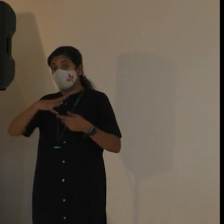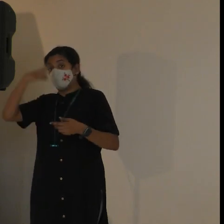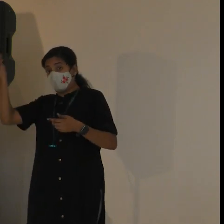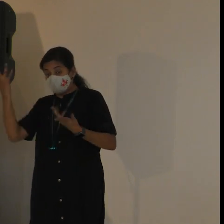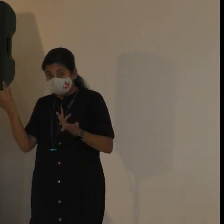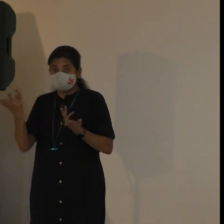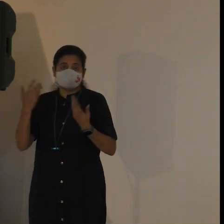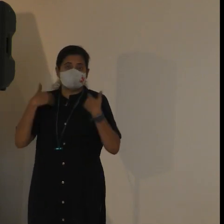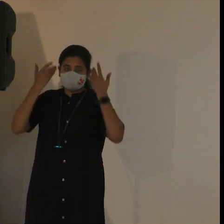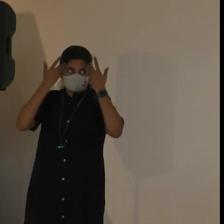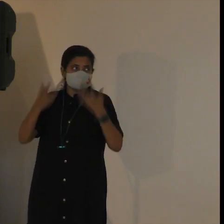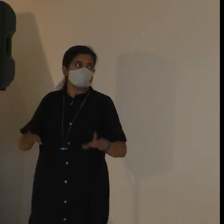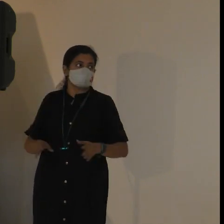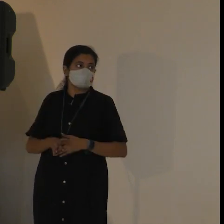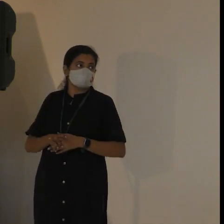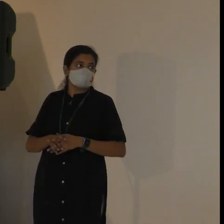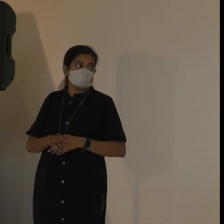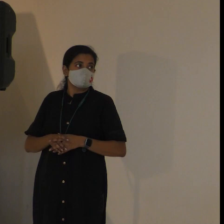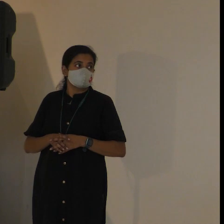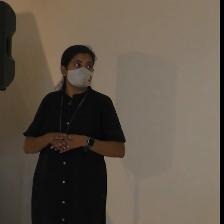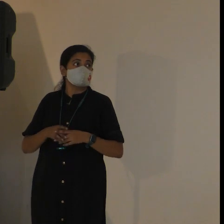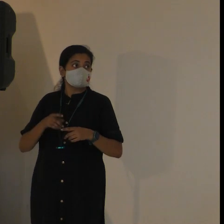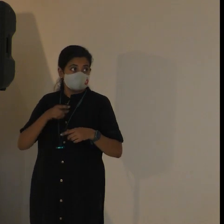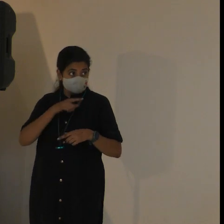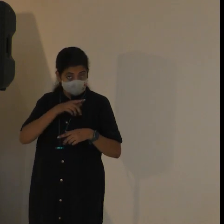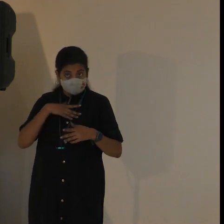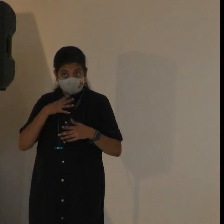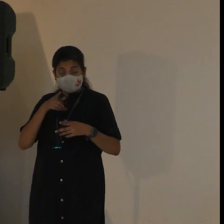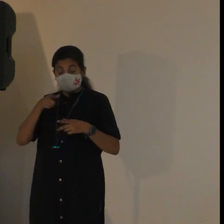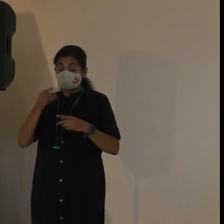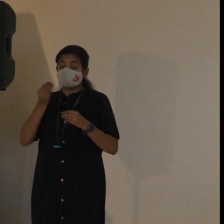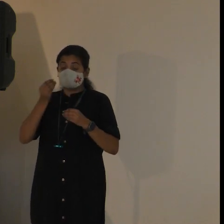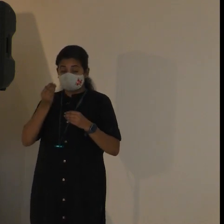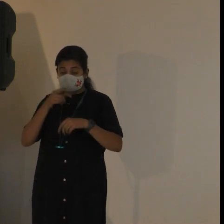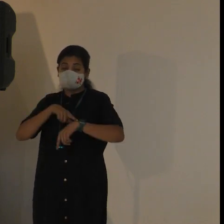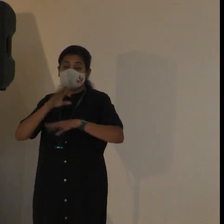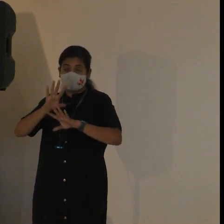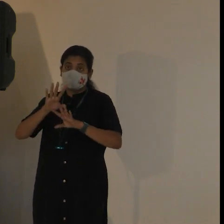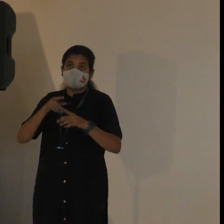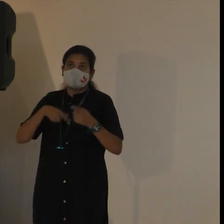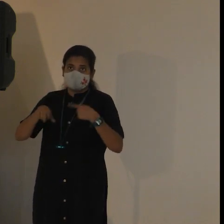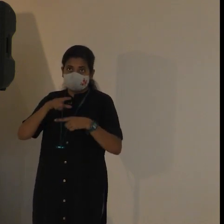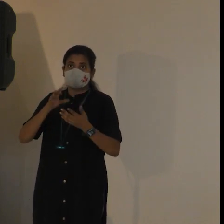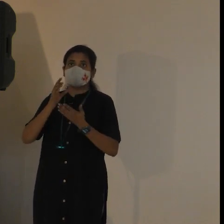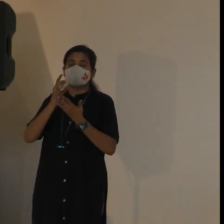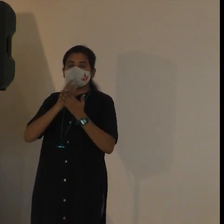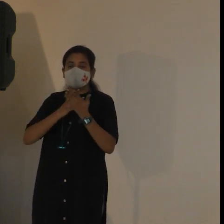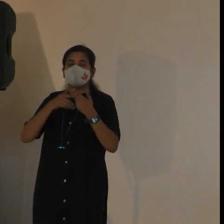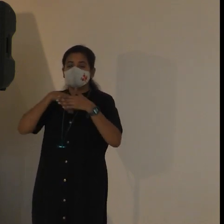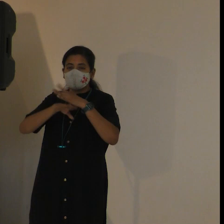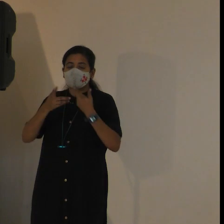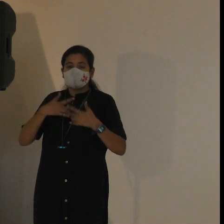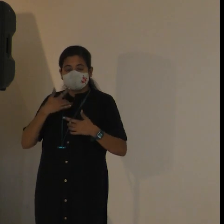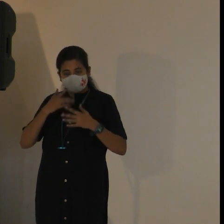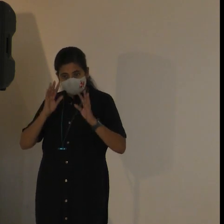idea. And this has, so one of the ways we overcome this is sometimes midway through the course of our production, we